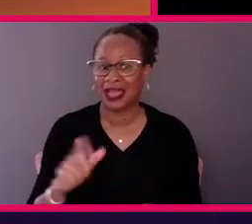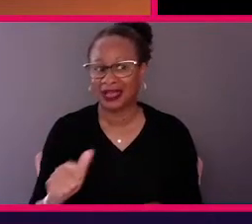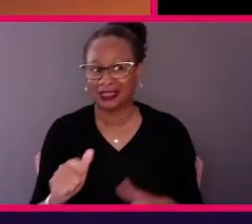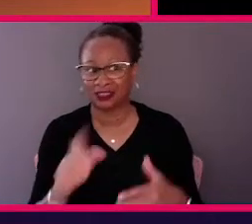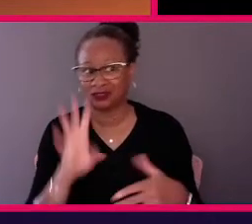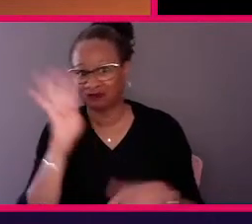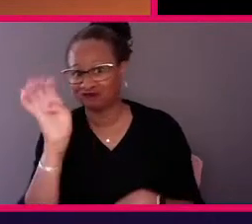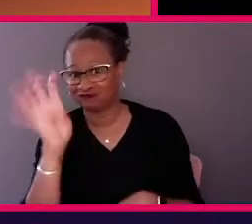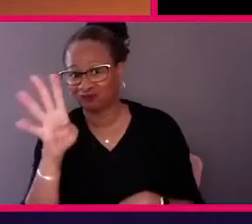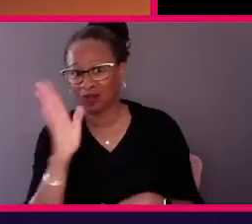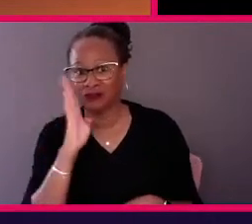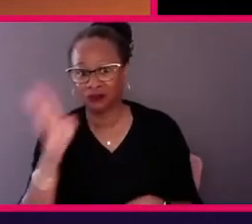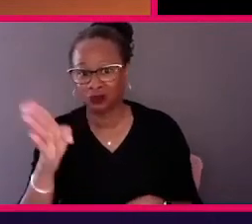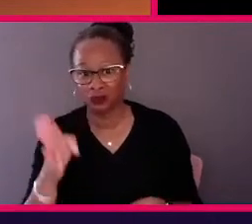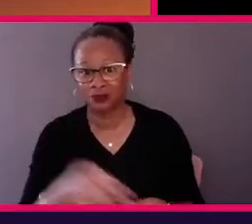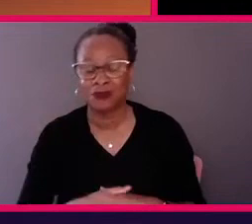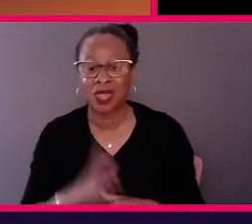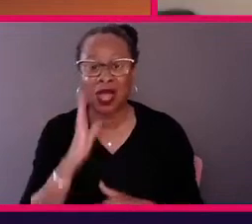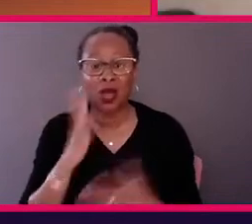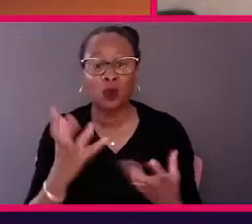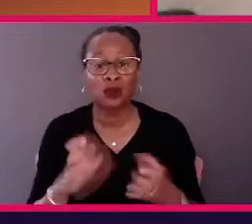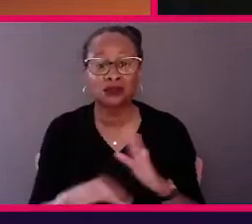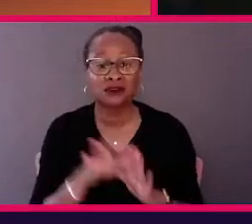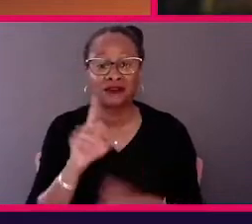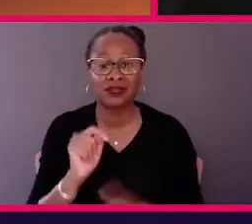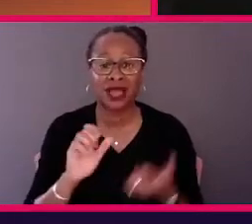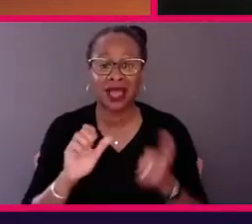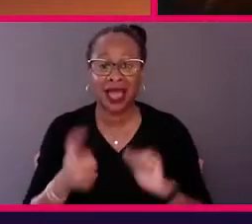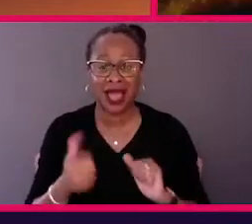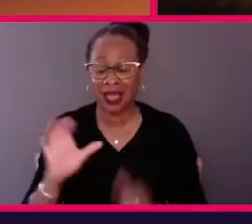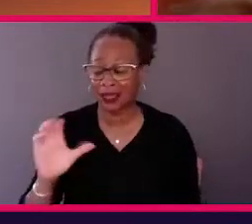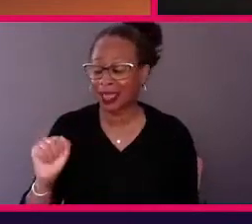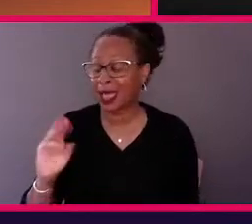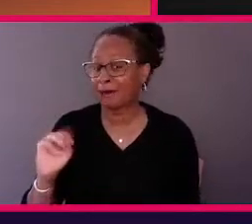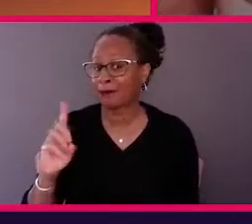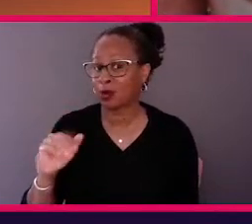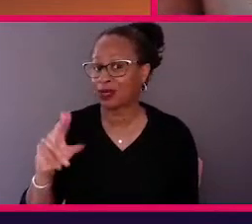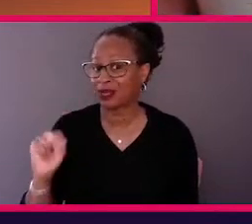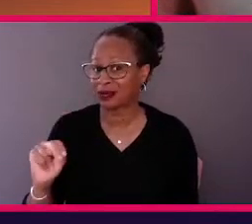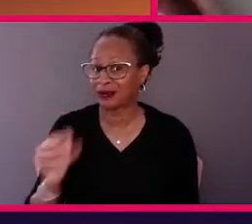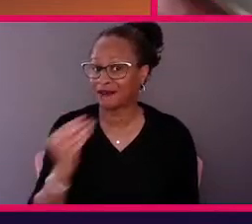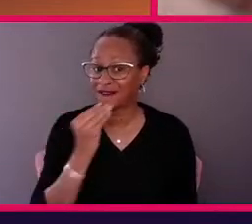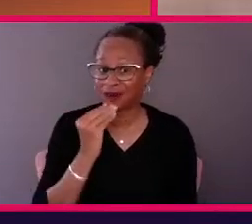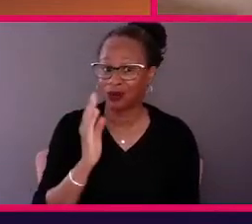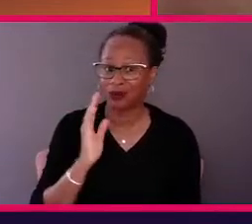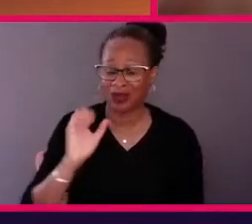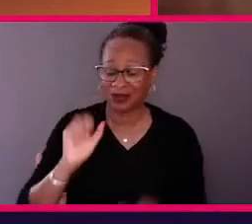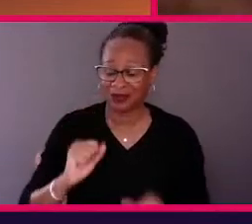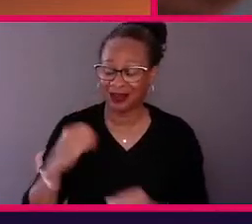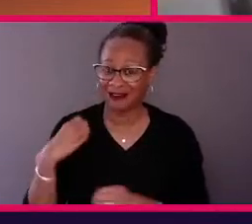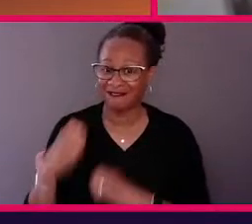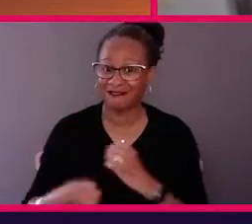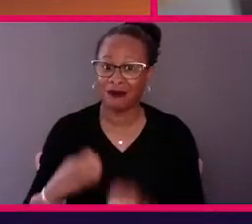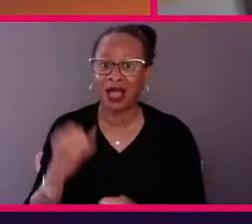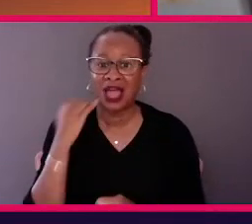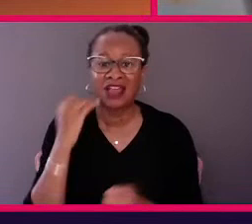to find out how Cambodian food would evolve if the war had not happened.